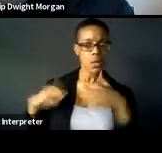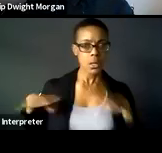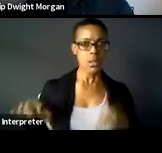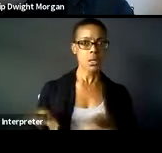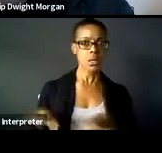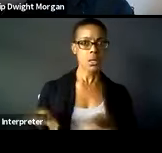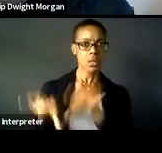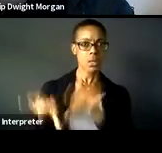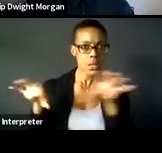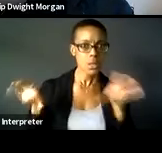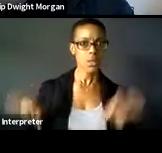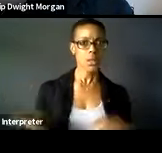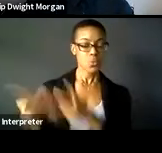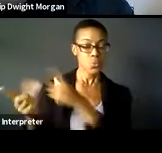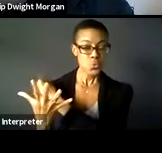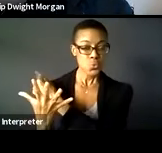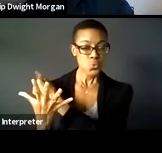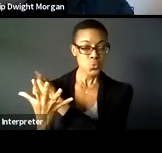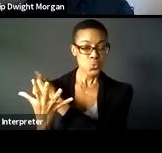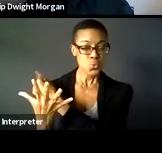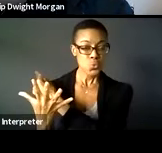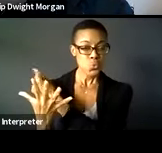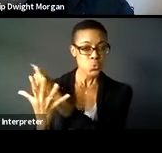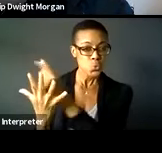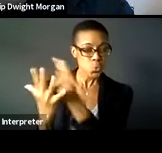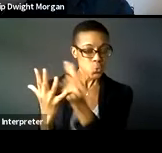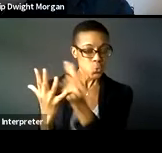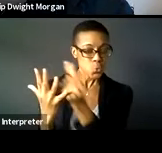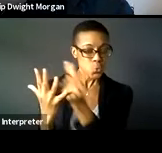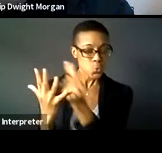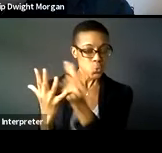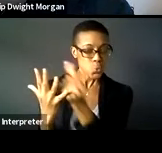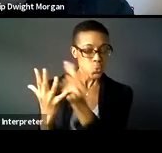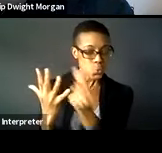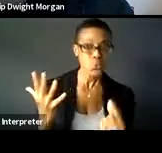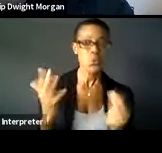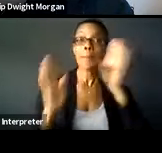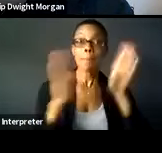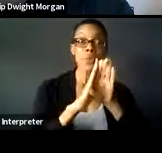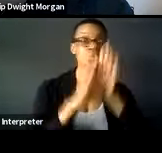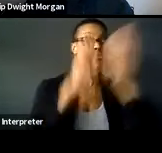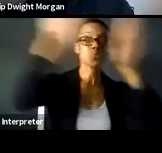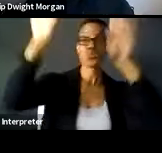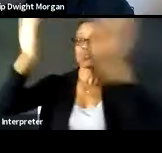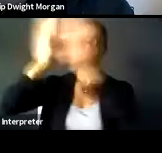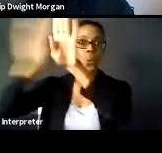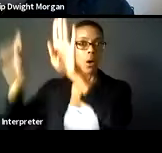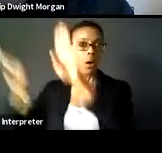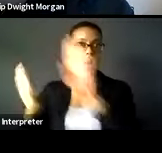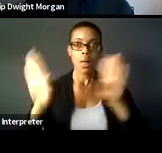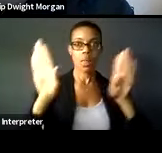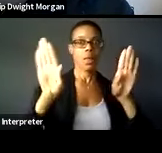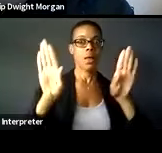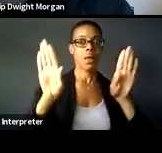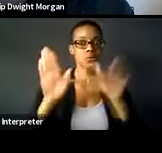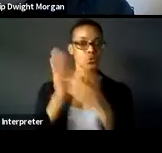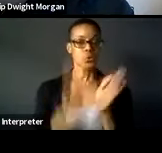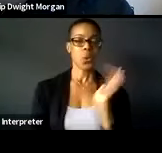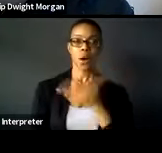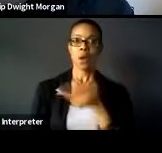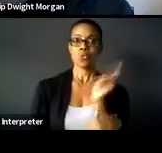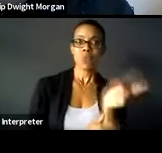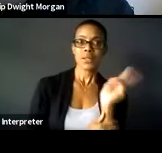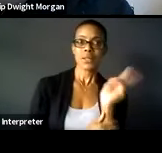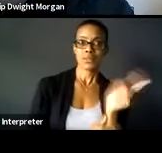of the belief, all of the photos on the wall that were representing the history of what diners meant for communities. Being on King